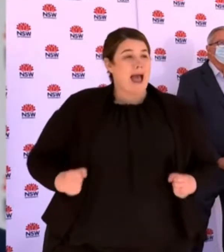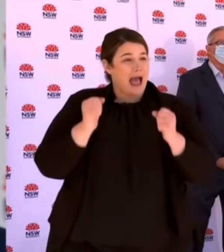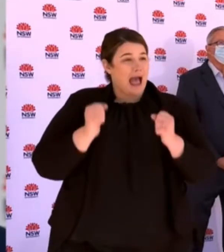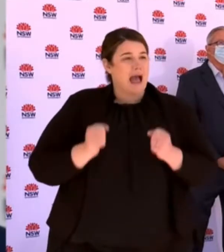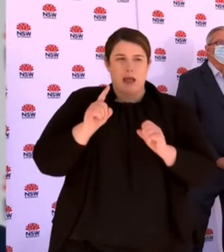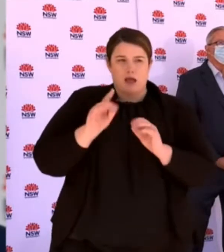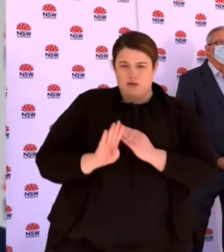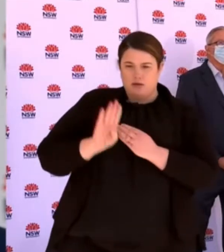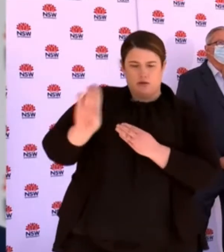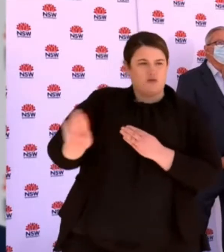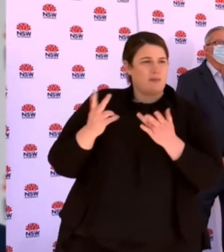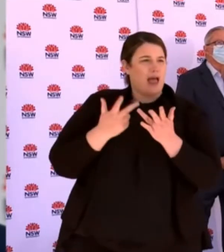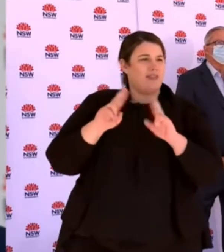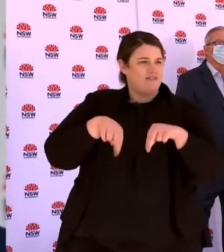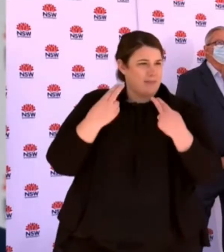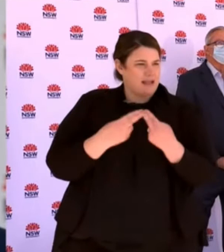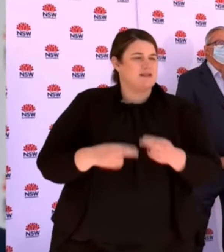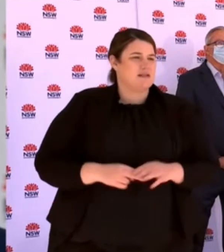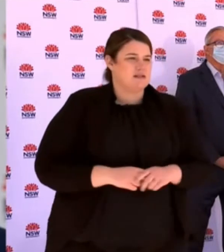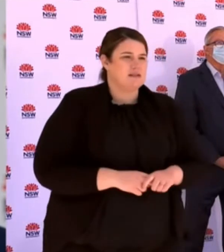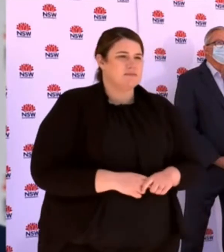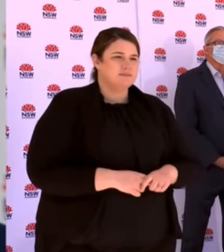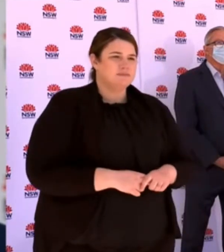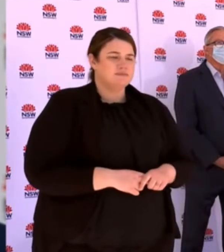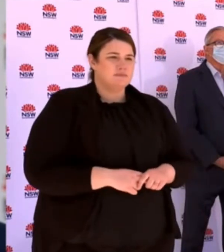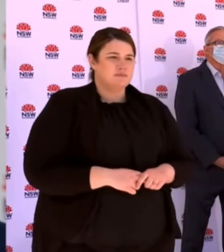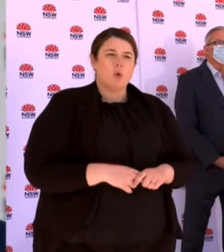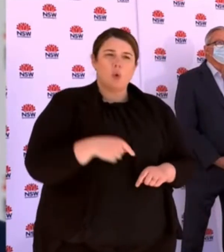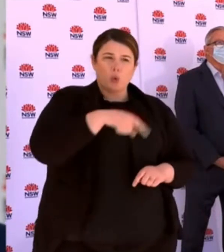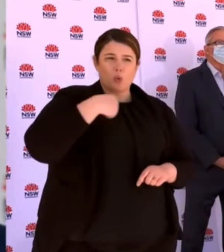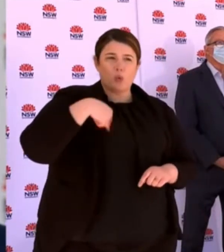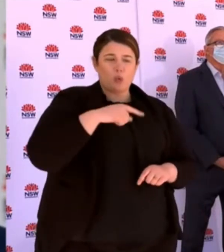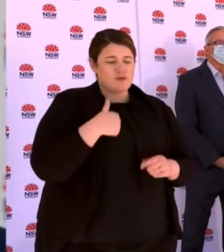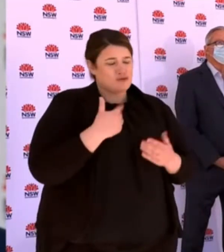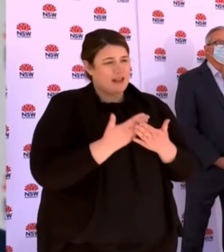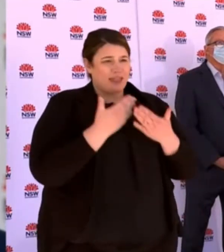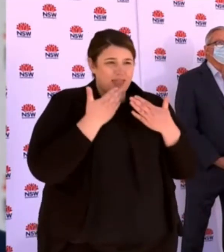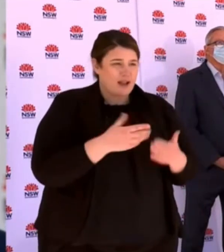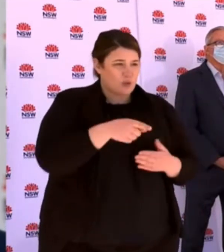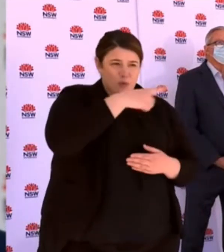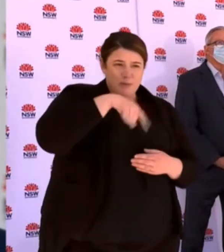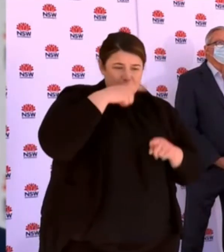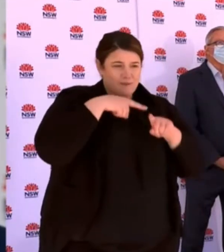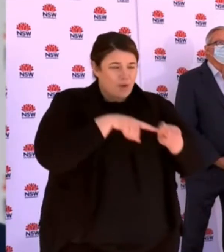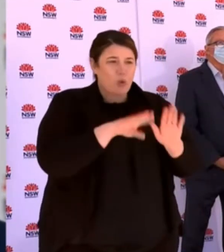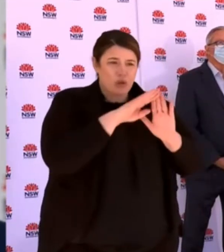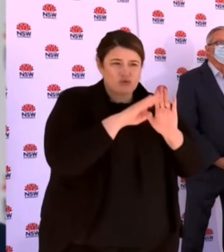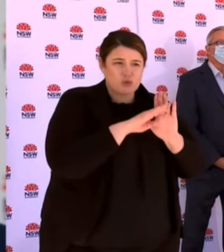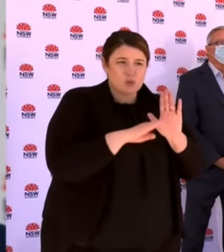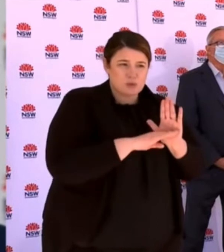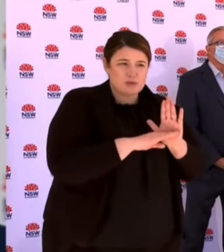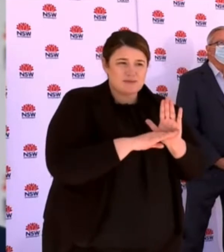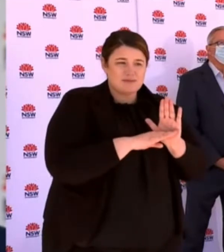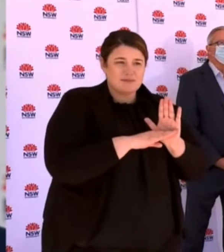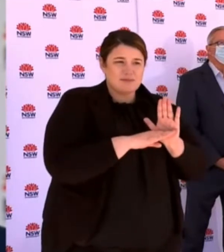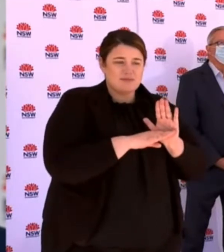keep a distance from anyone else. We want to make this, we really appreciate the community's compliance with this. And I